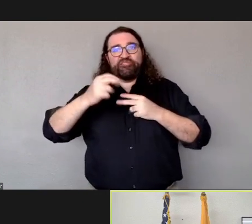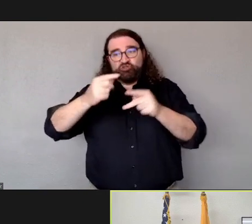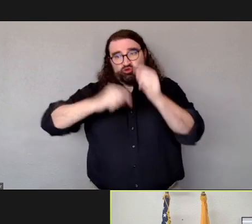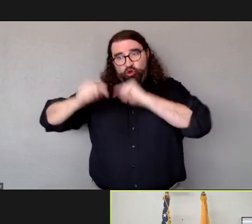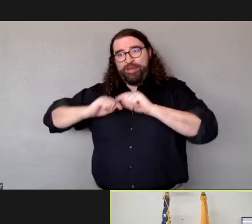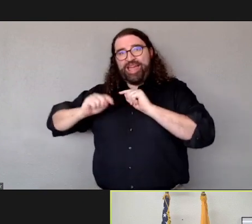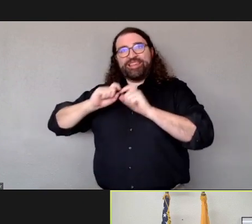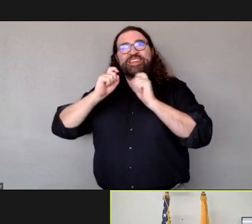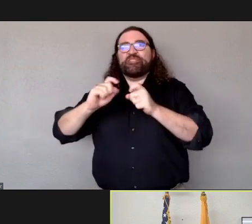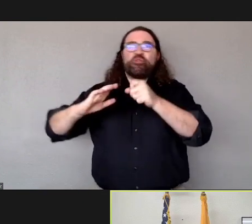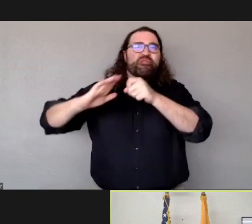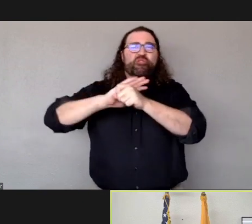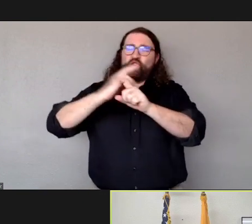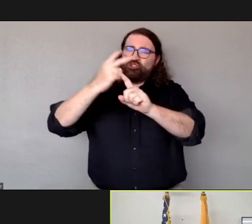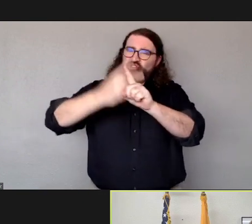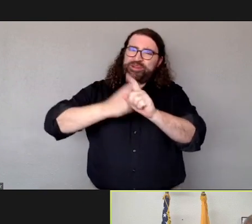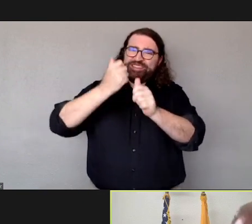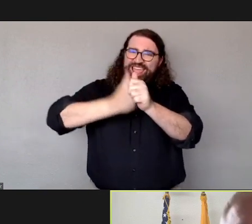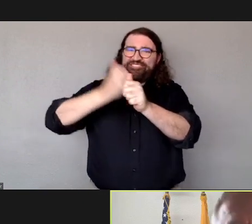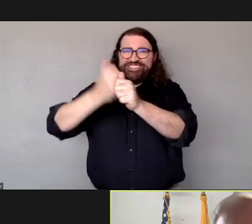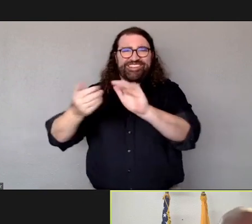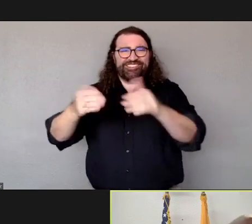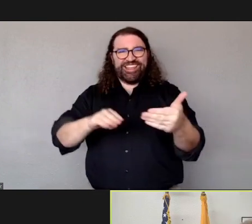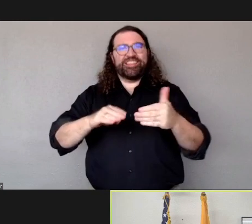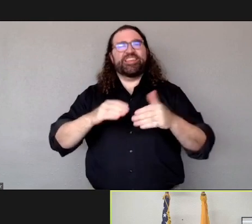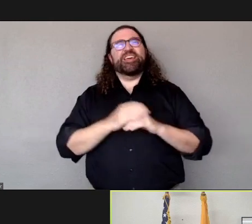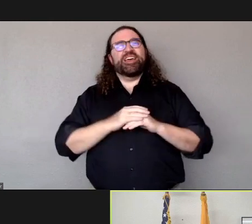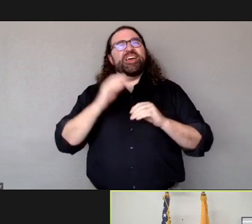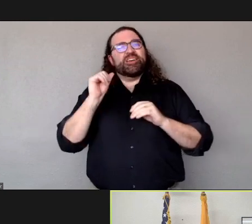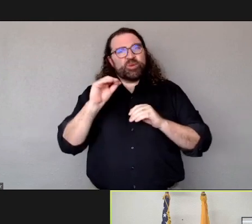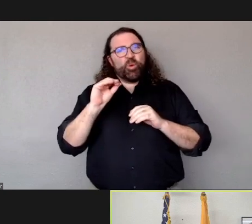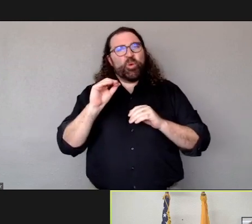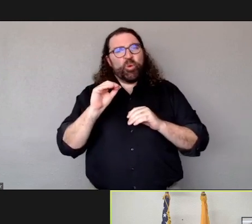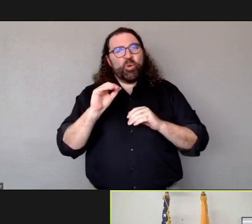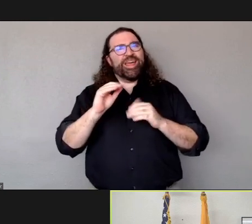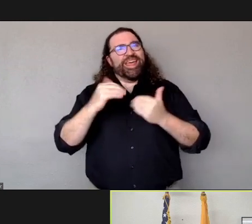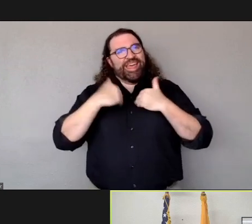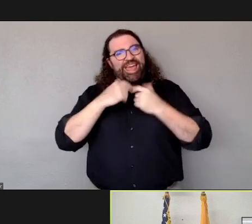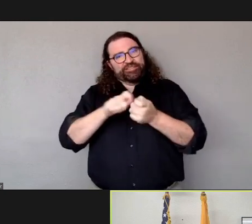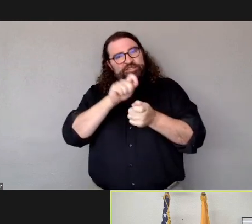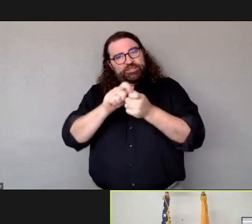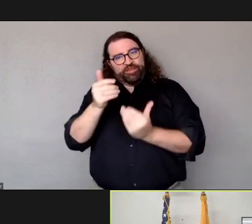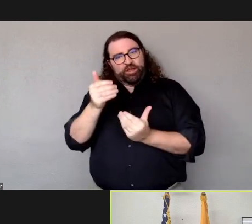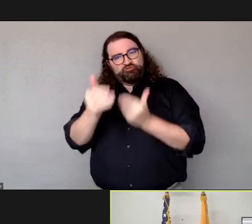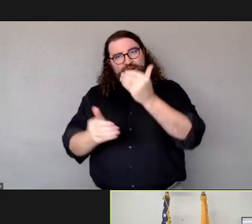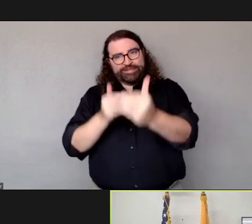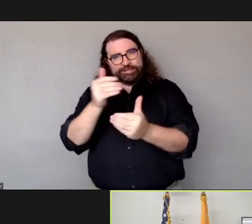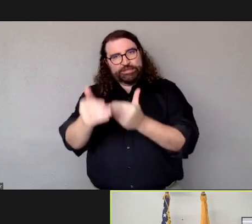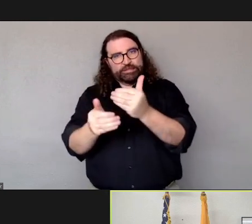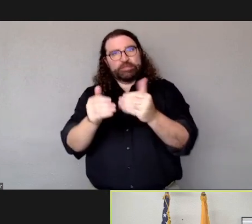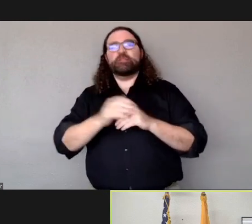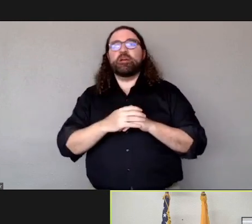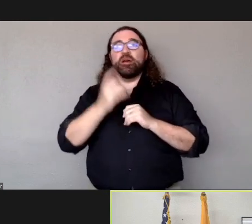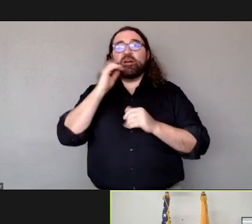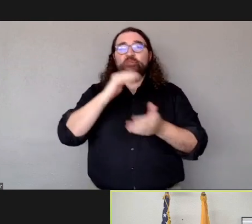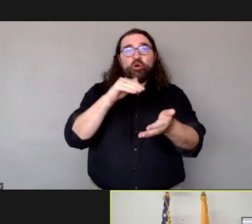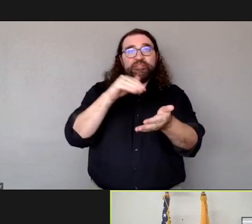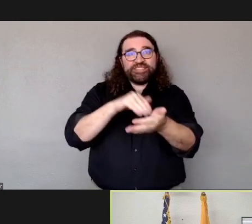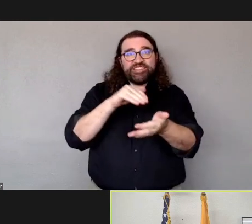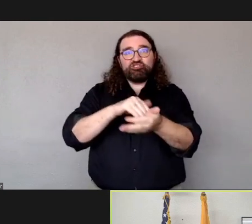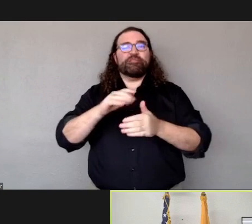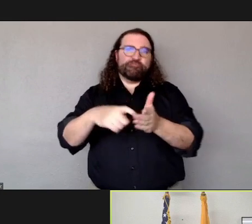death, and those numbers would change incrementally. So, there is a process that's involved. I'm a physician, or as a physician, we have to